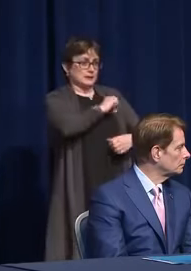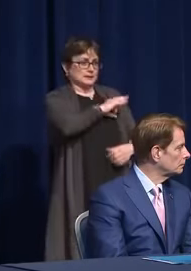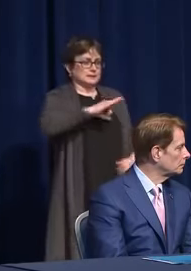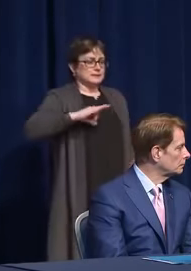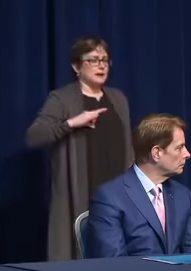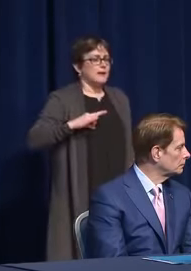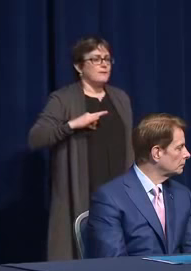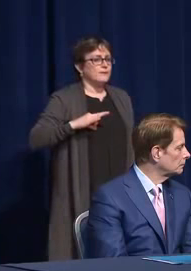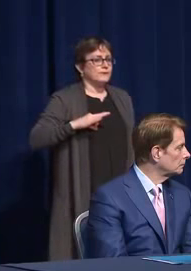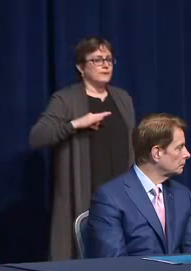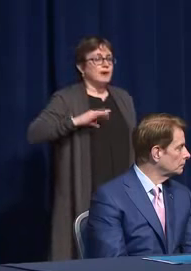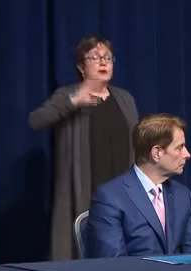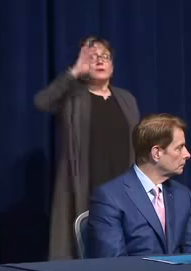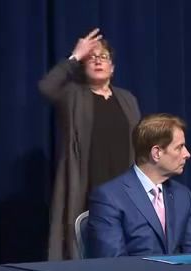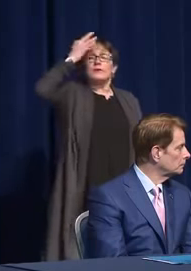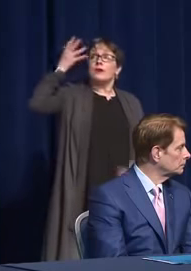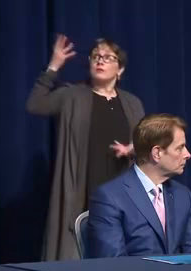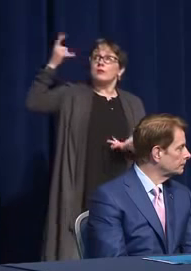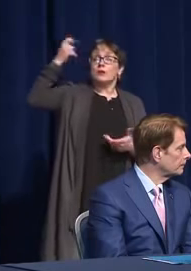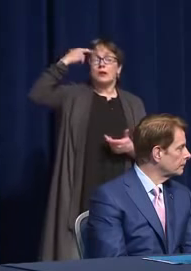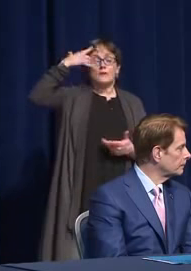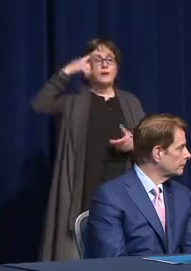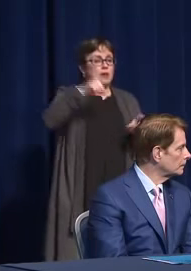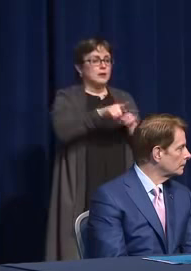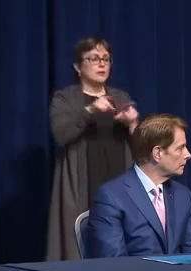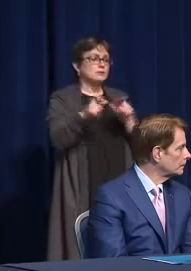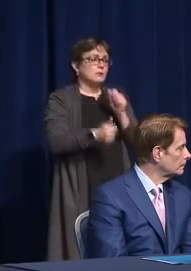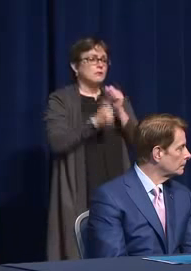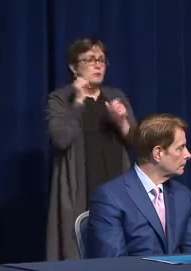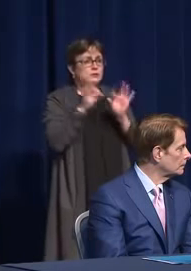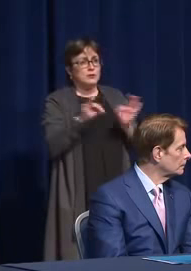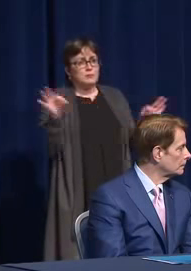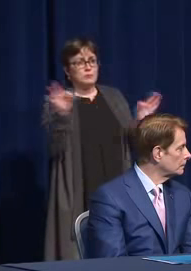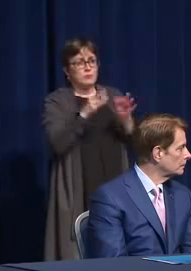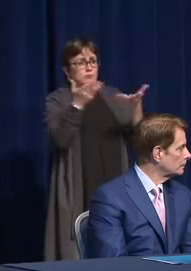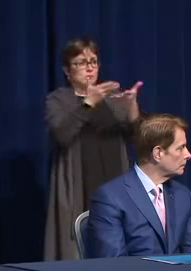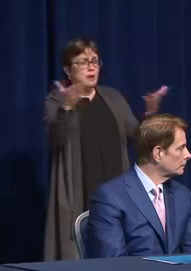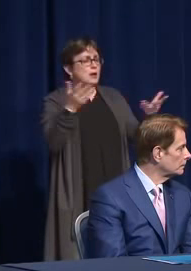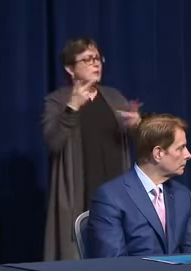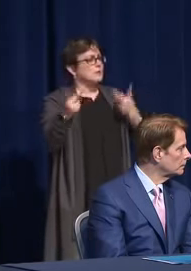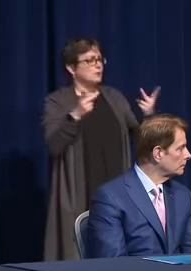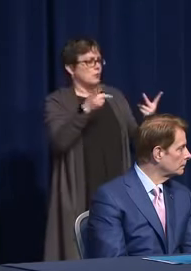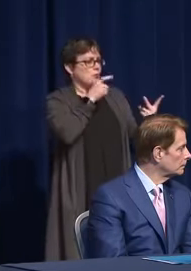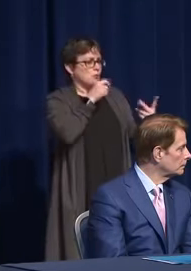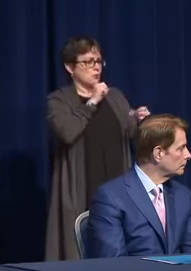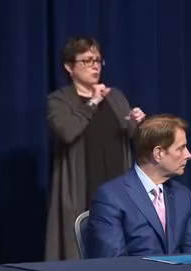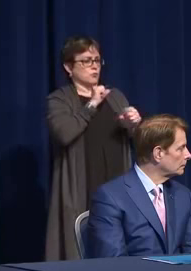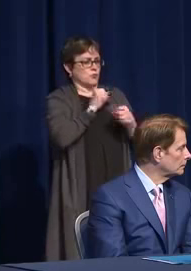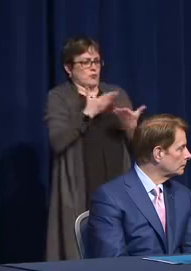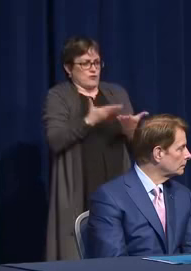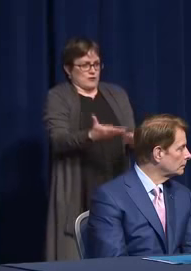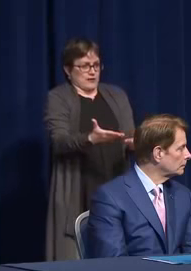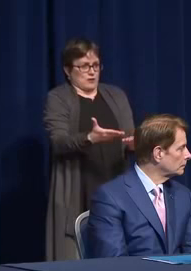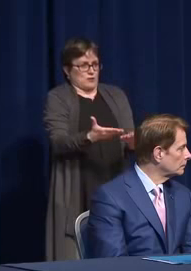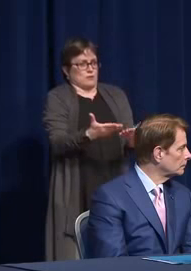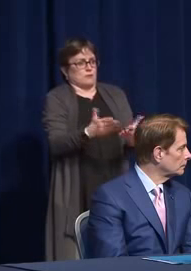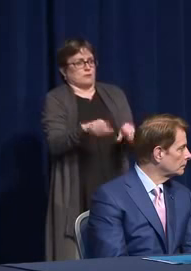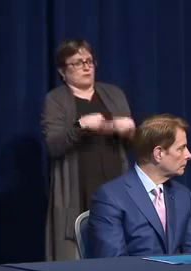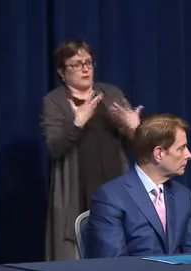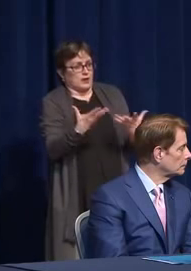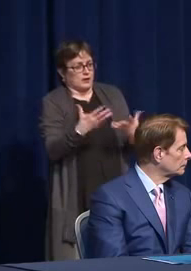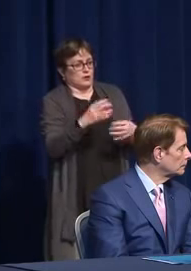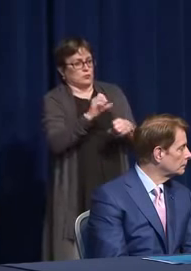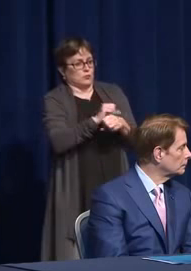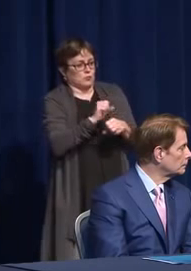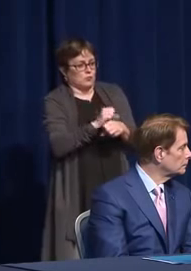our federal partners, and most importantly, those on the front lines of elections, our county and